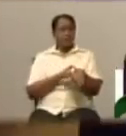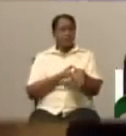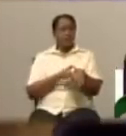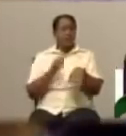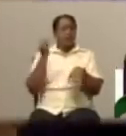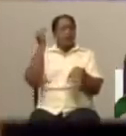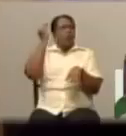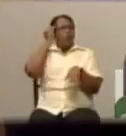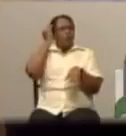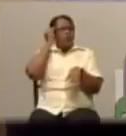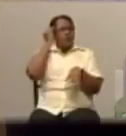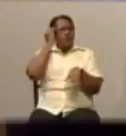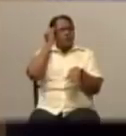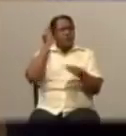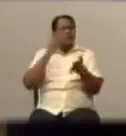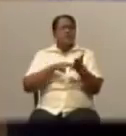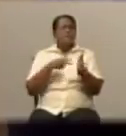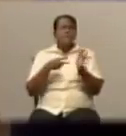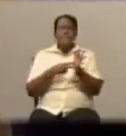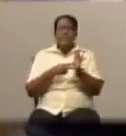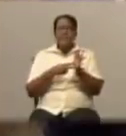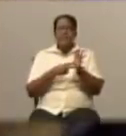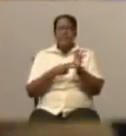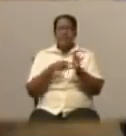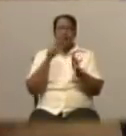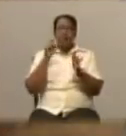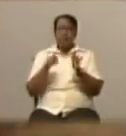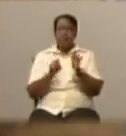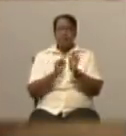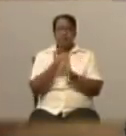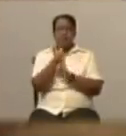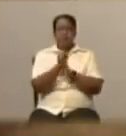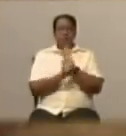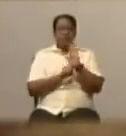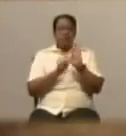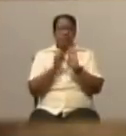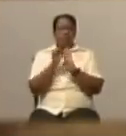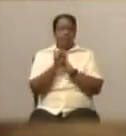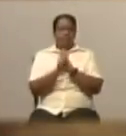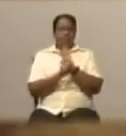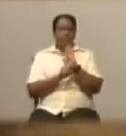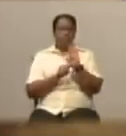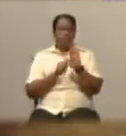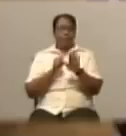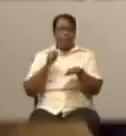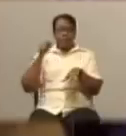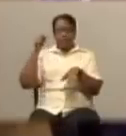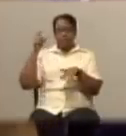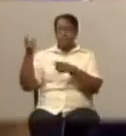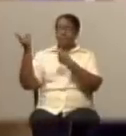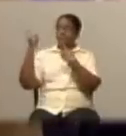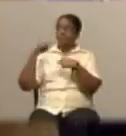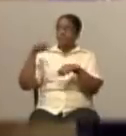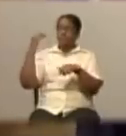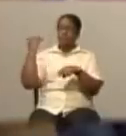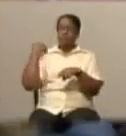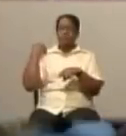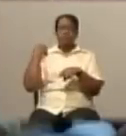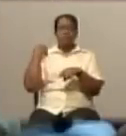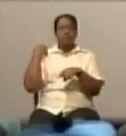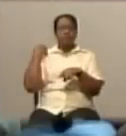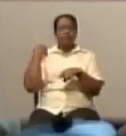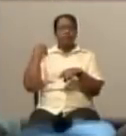the meaning of the time. In fact, Advent reminds us that we are